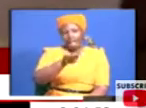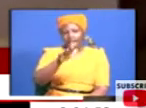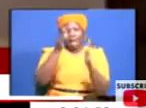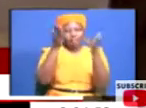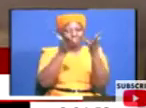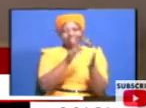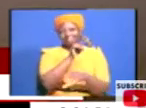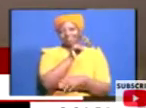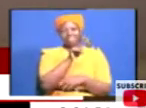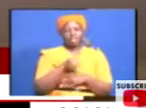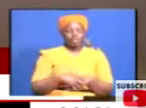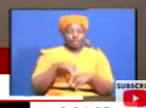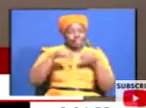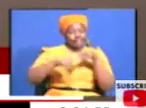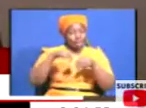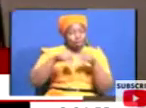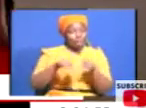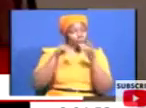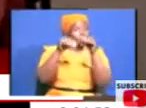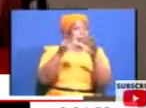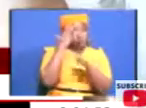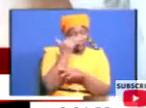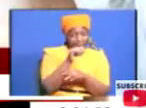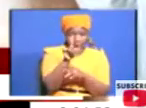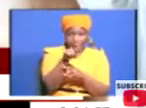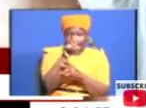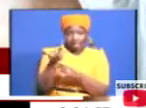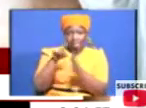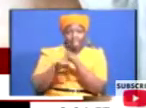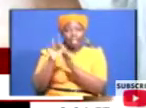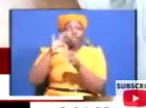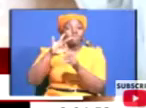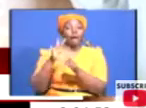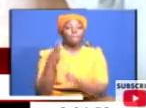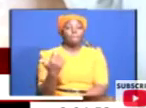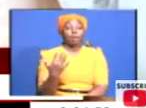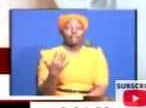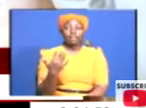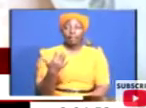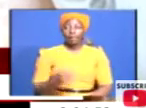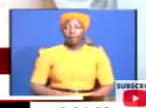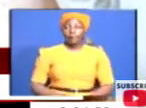been postponed following errors in the ballot papers. Beatrice Getonyang-Etich, Prime Edition.